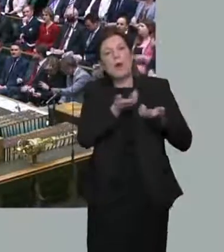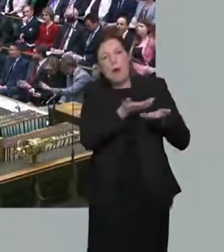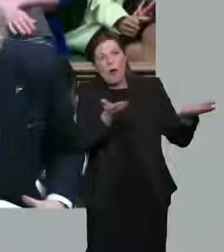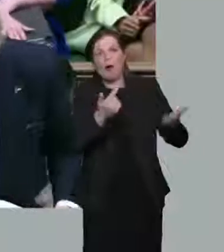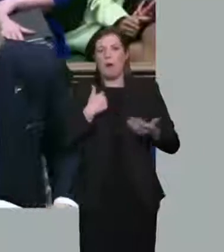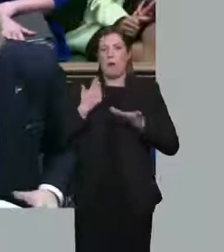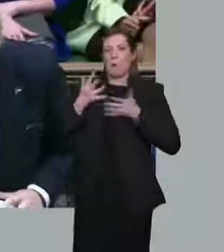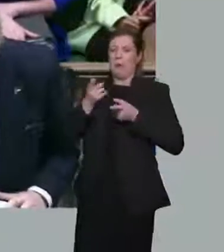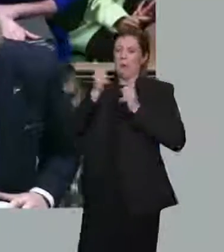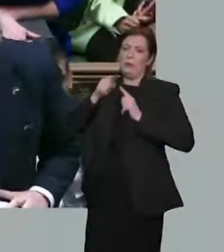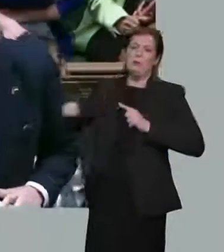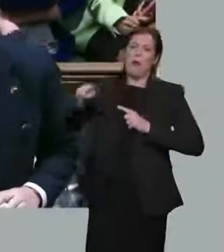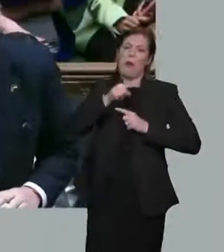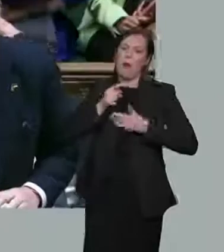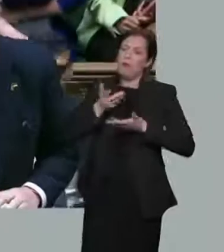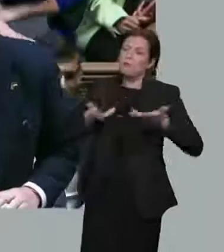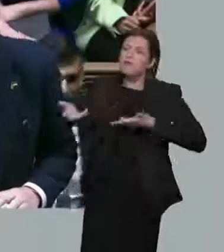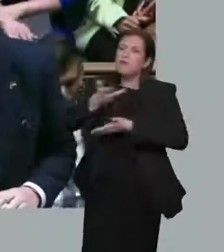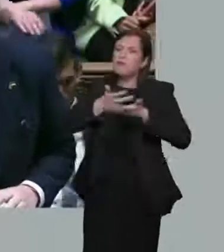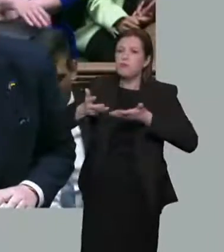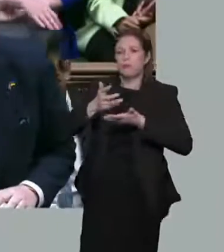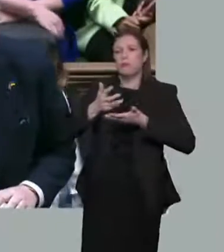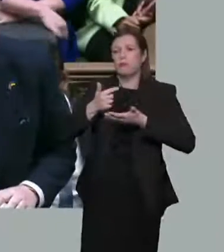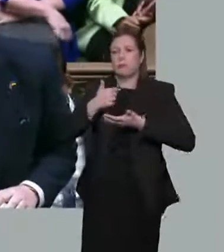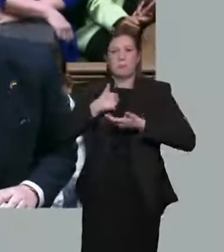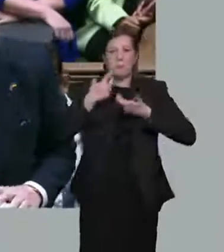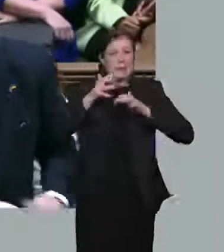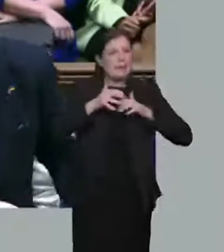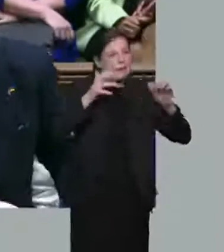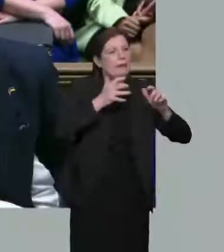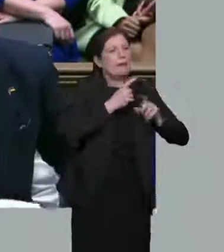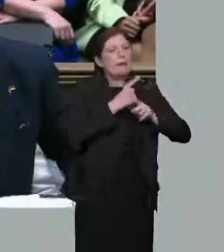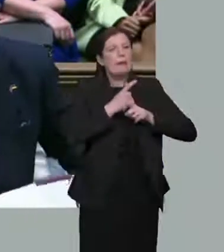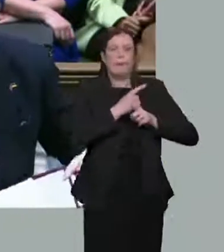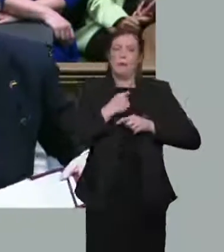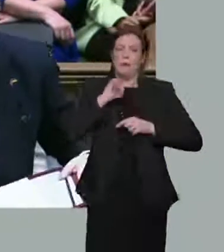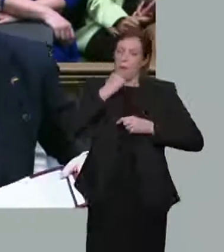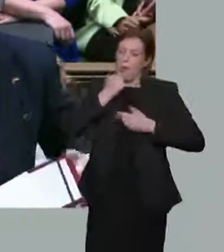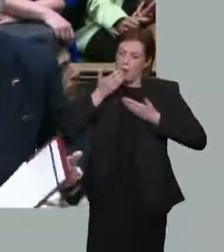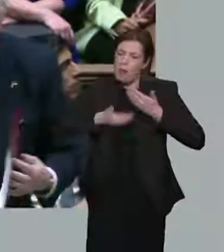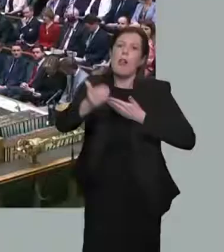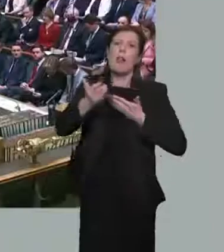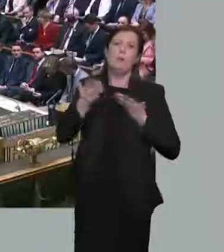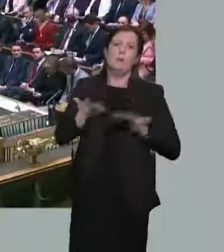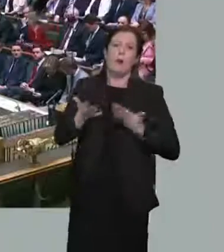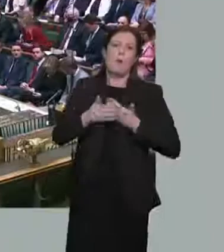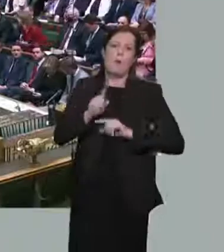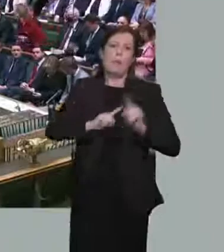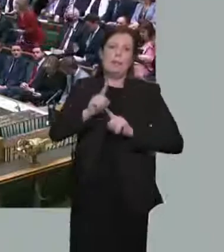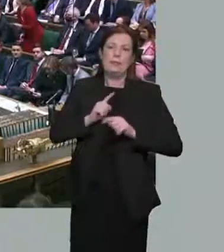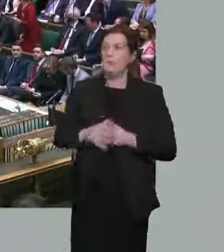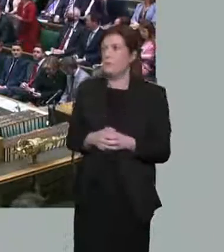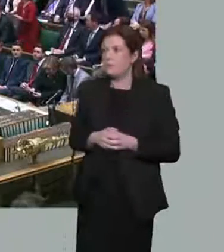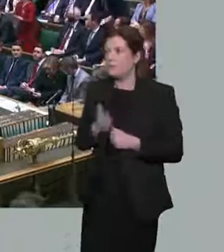with ministerial colleagues and others. In addition to my duties in this House, I shall have further such meetings later today. Helen